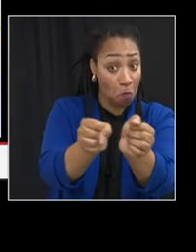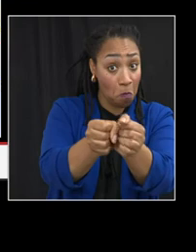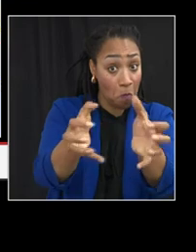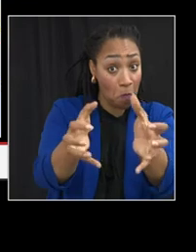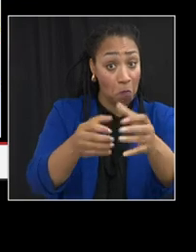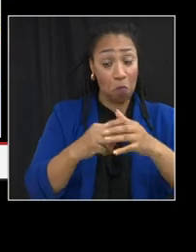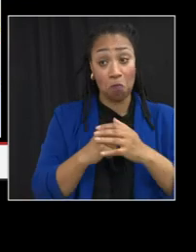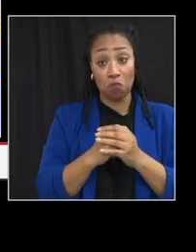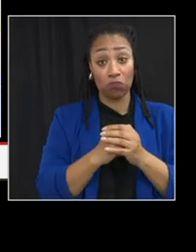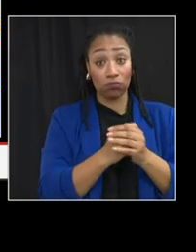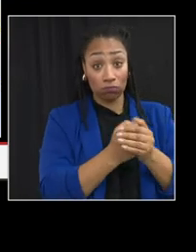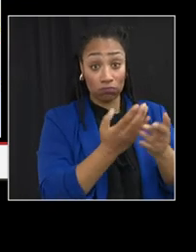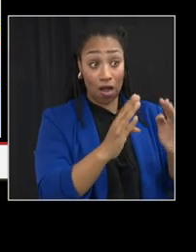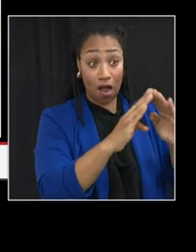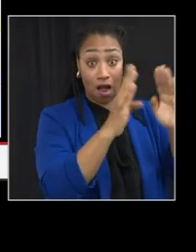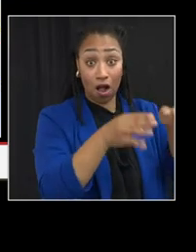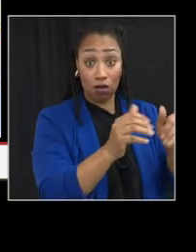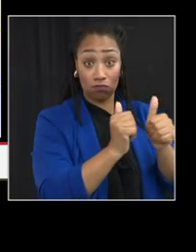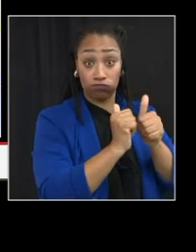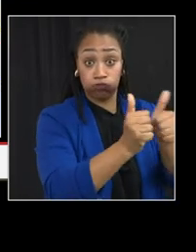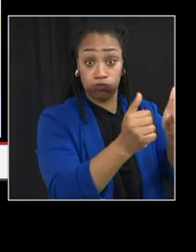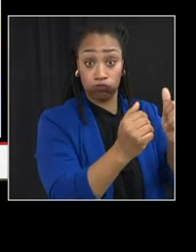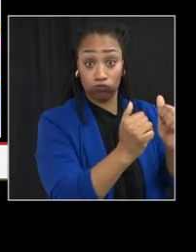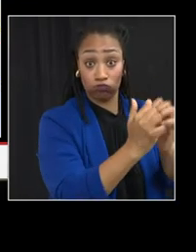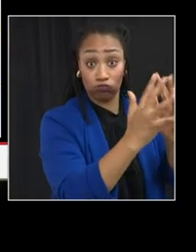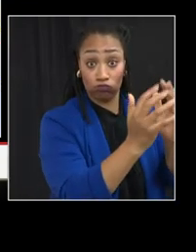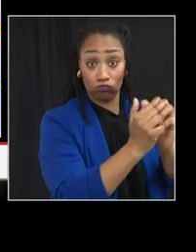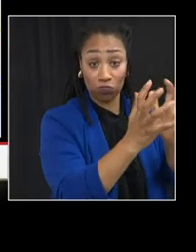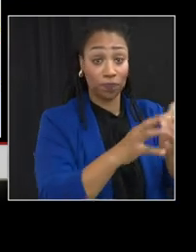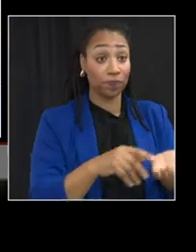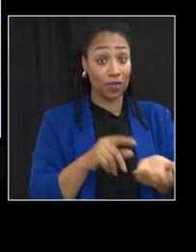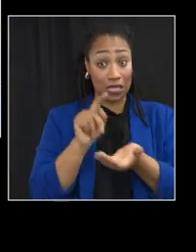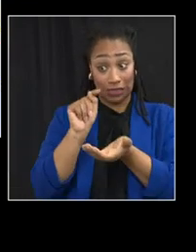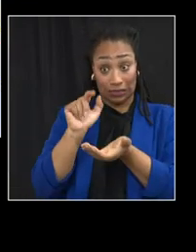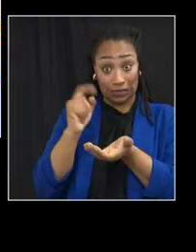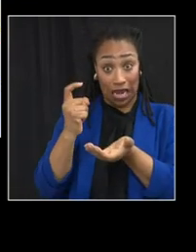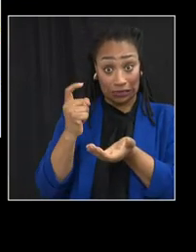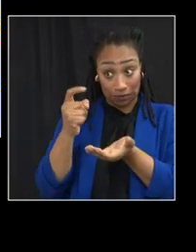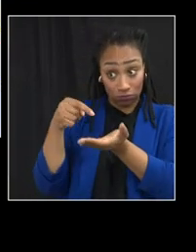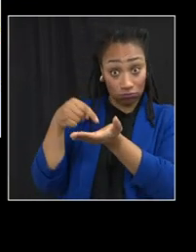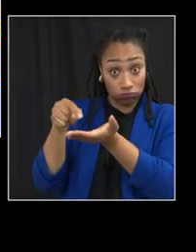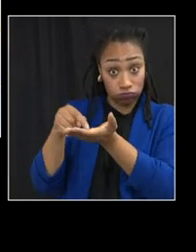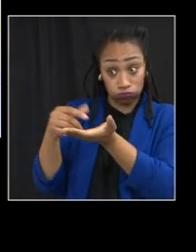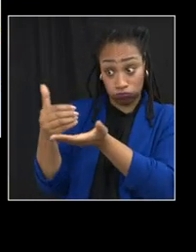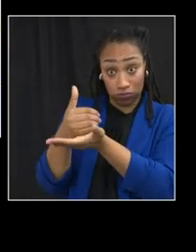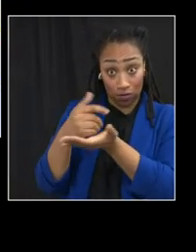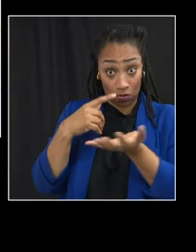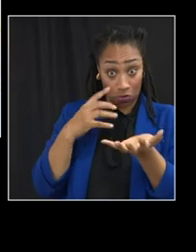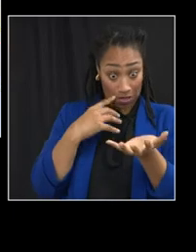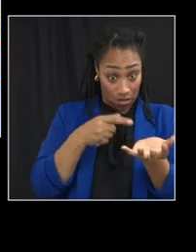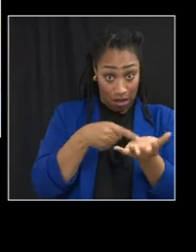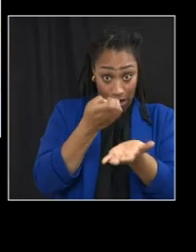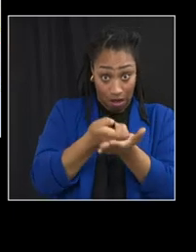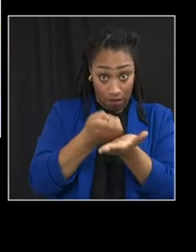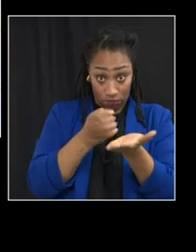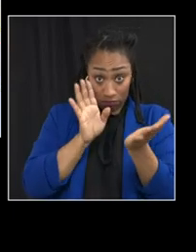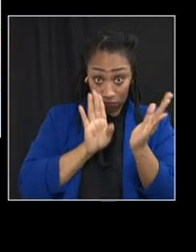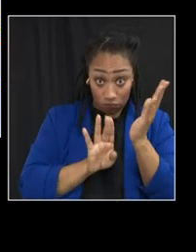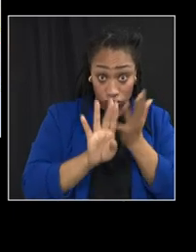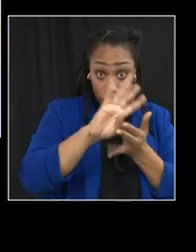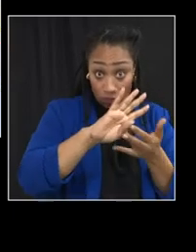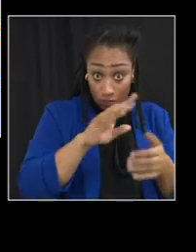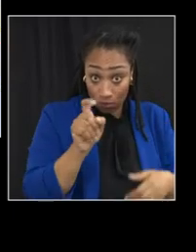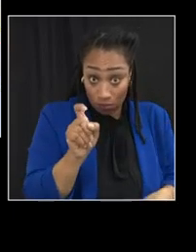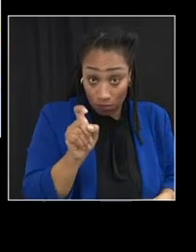housing, generate more tax revenue? I ask myself, does this dollar allow me to do those